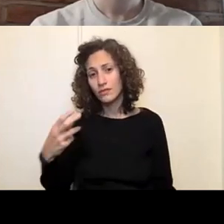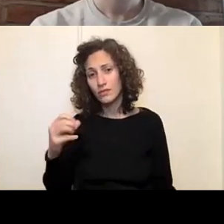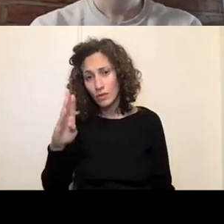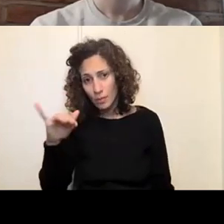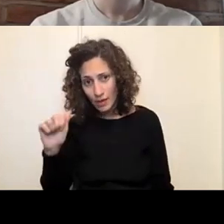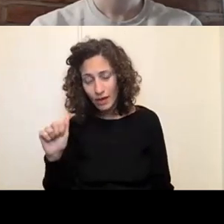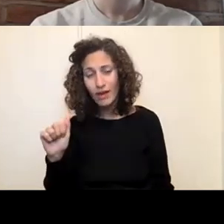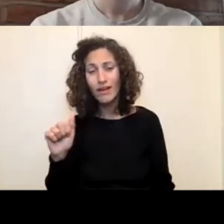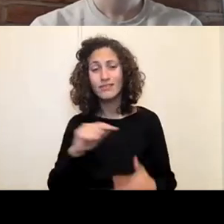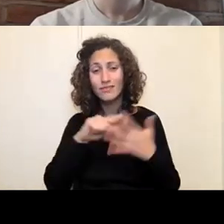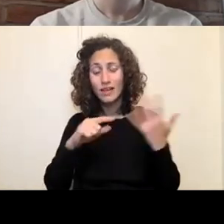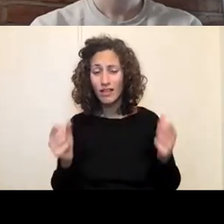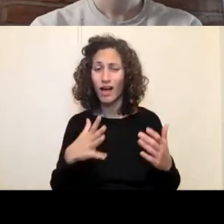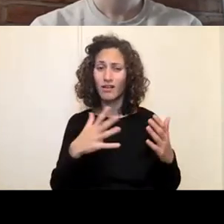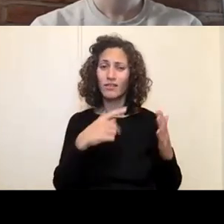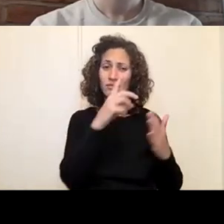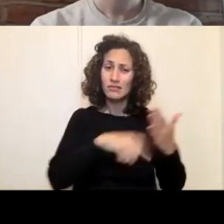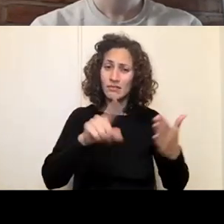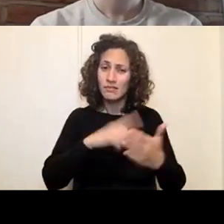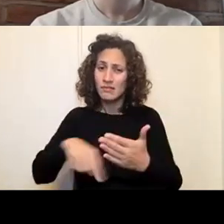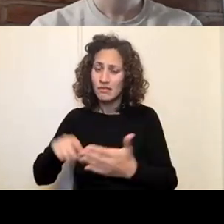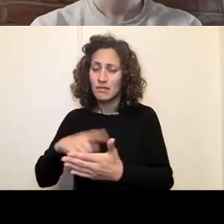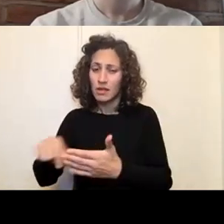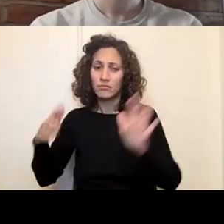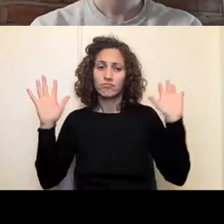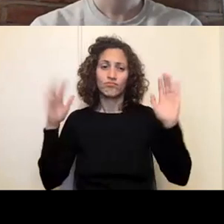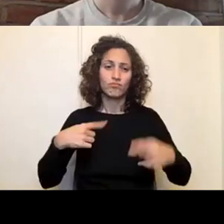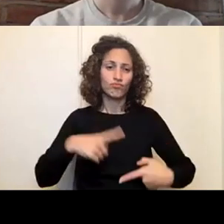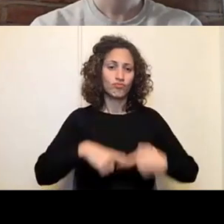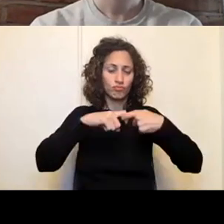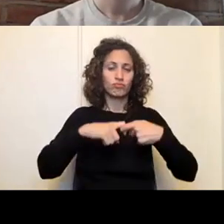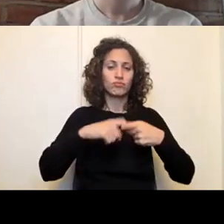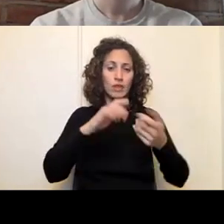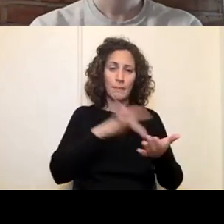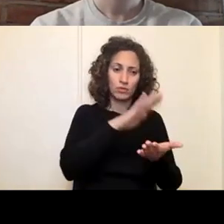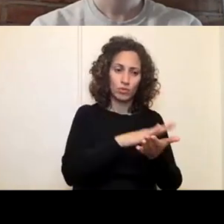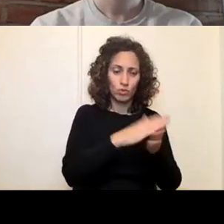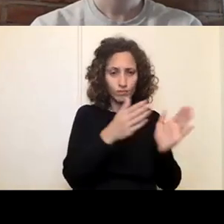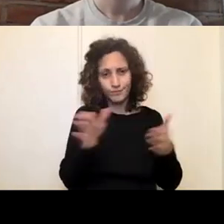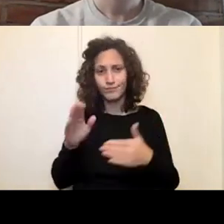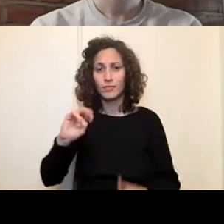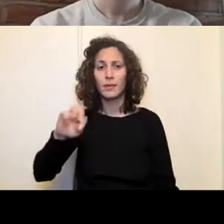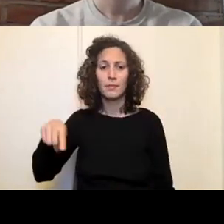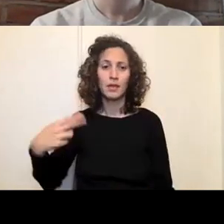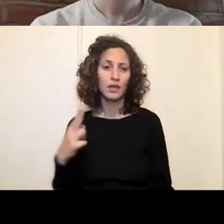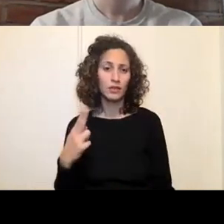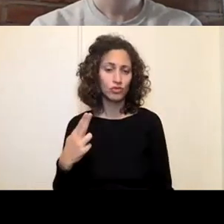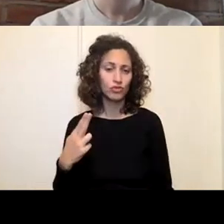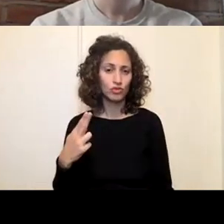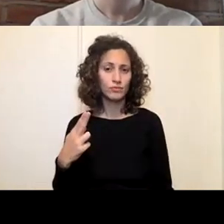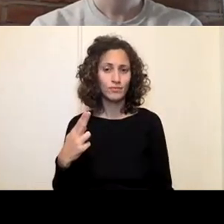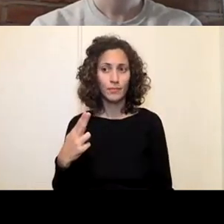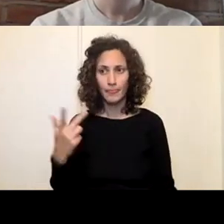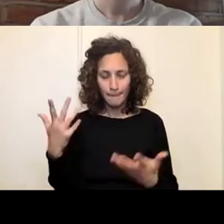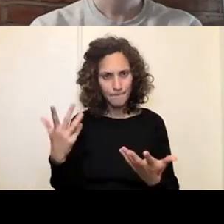off from medical school to get my MPH. It's why there are so few openly disabled